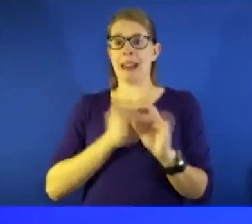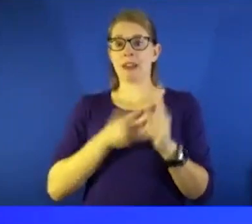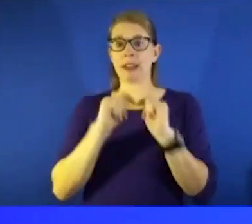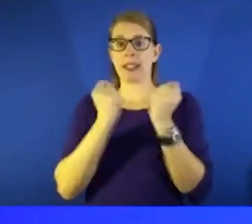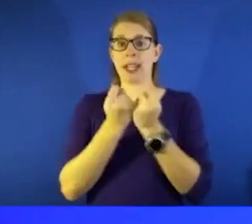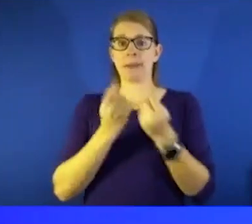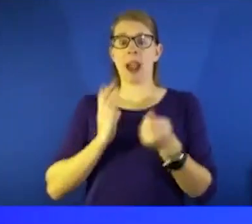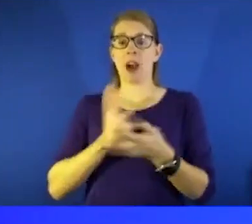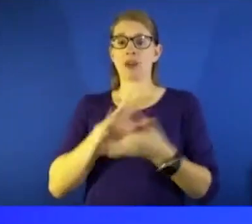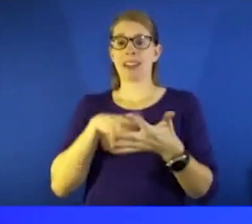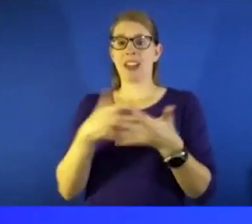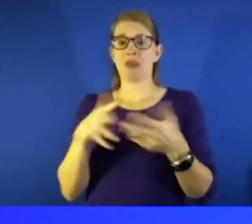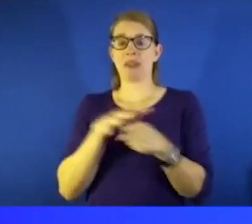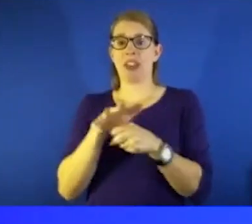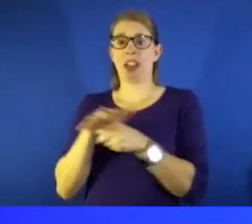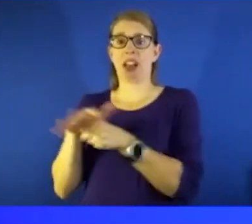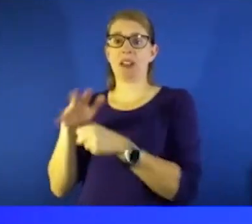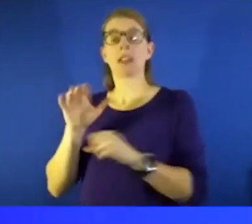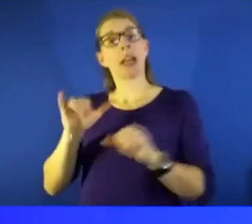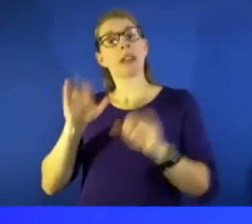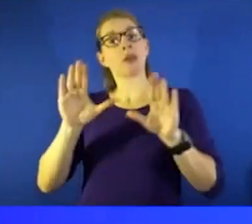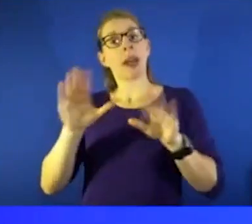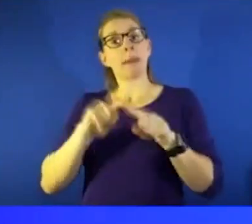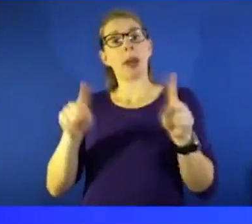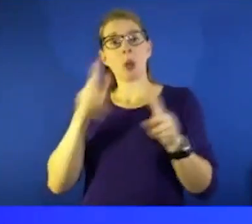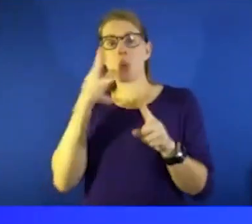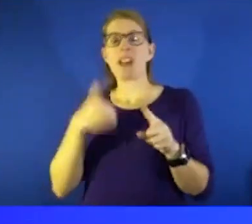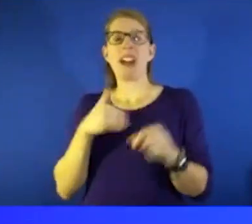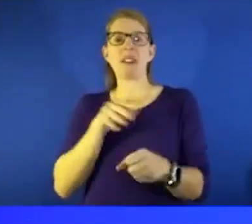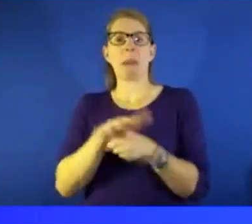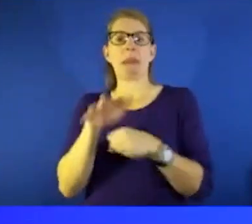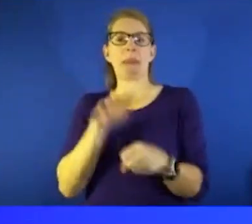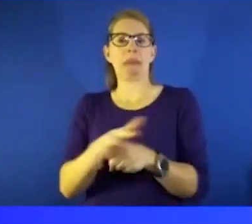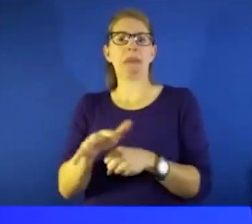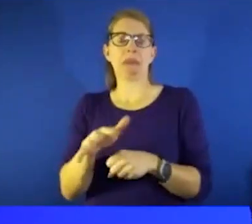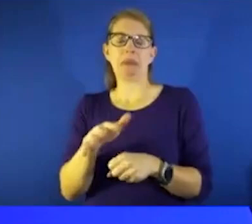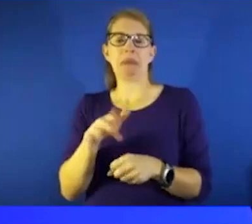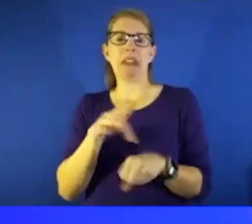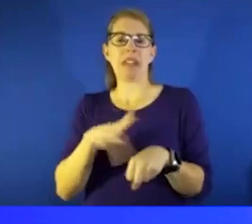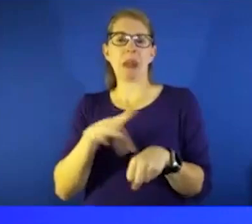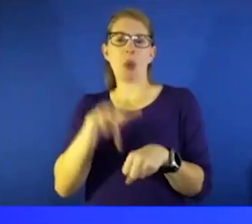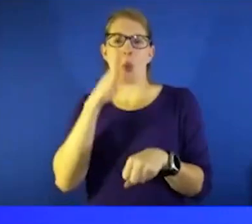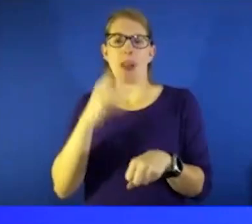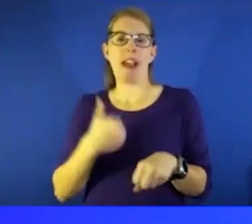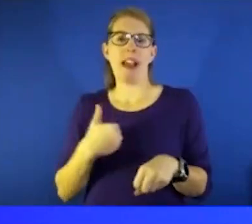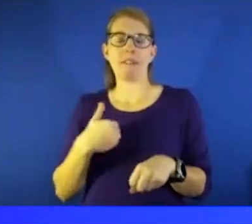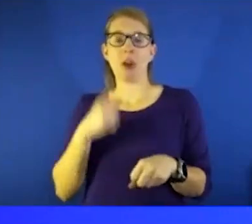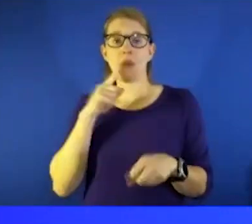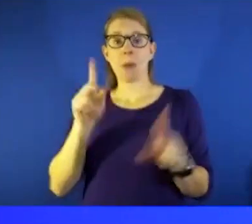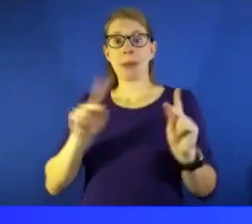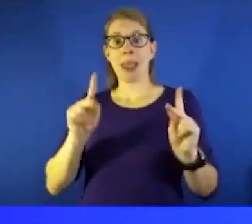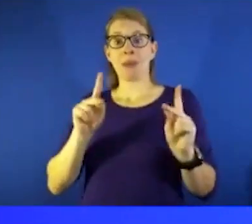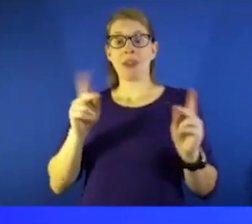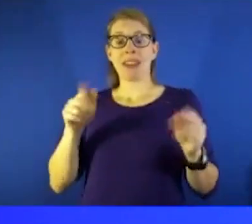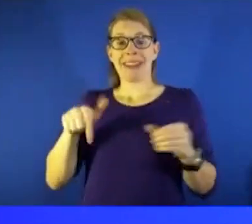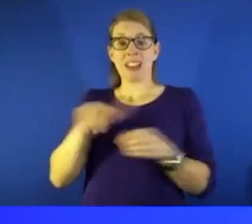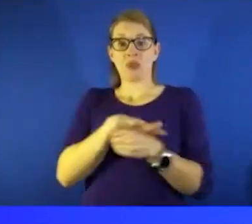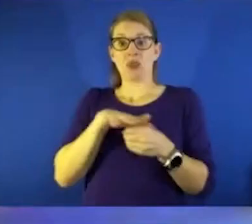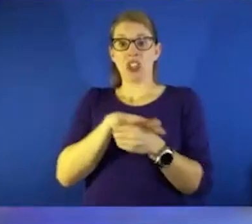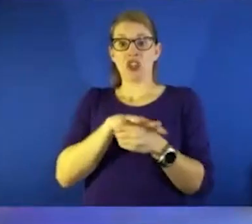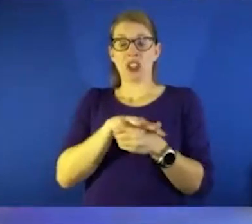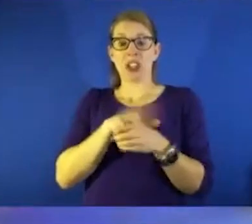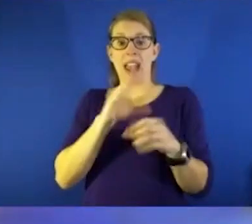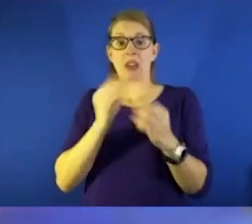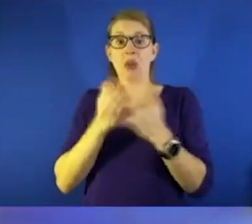is a great thing, but I think we'll have plenty of availability to get people in here in the region and through their primary care providers. And that number